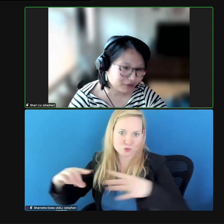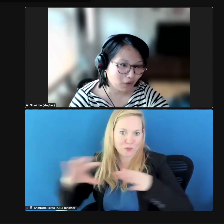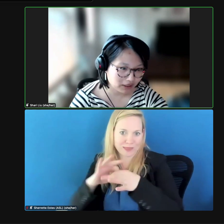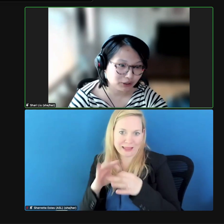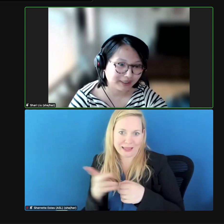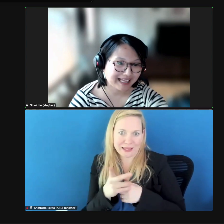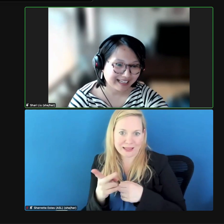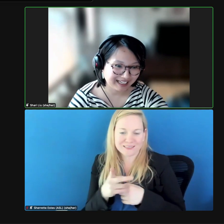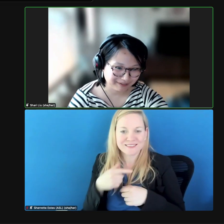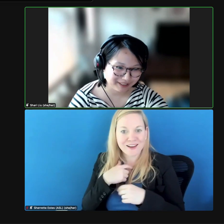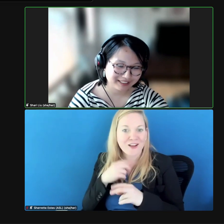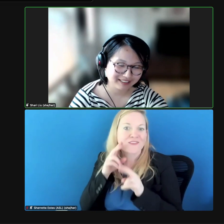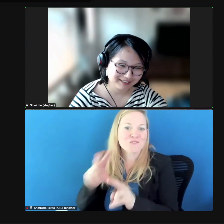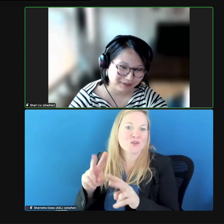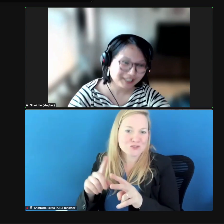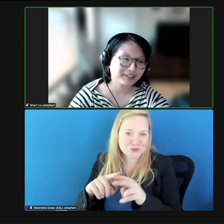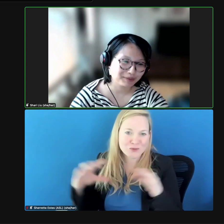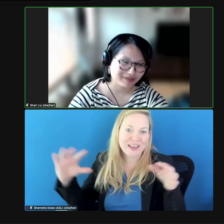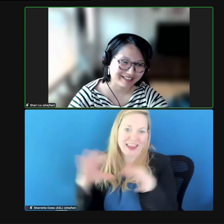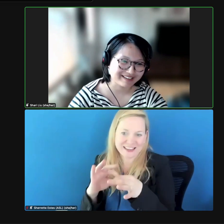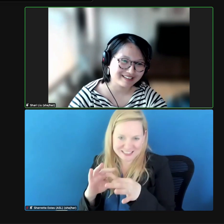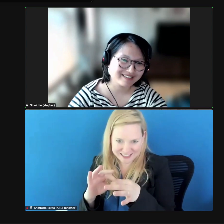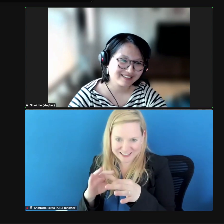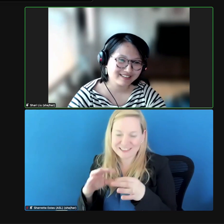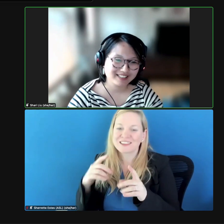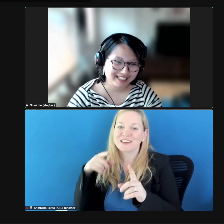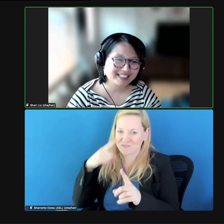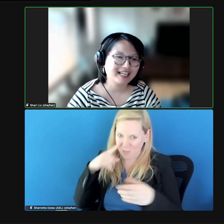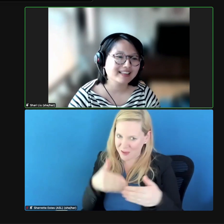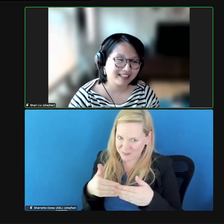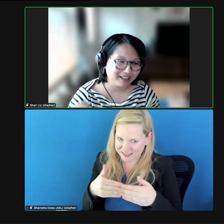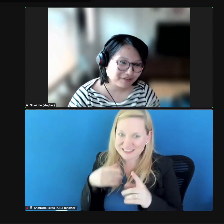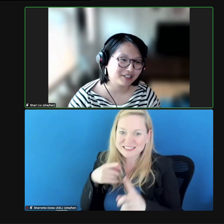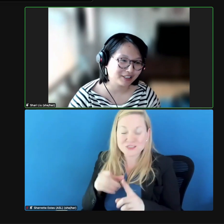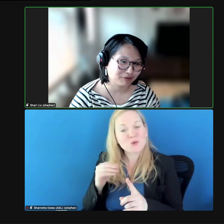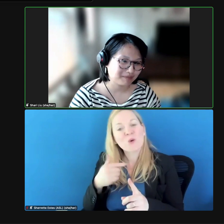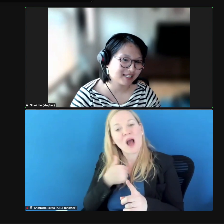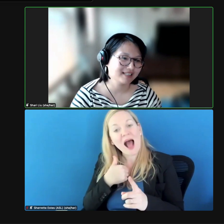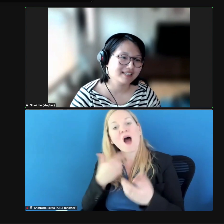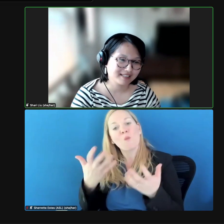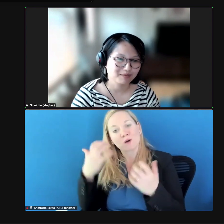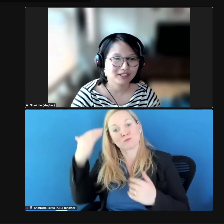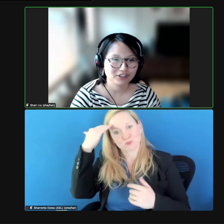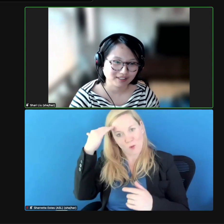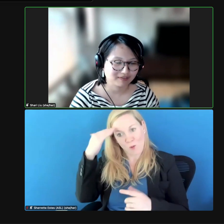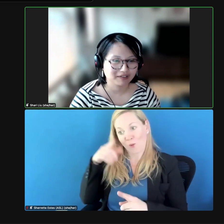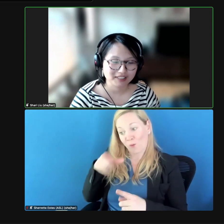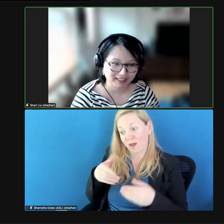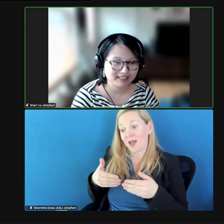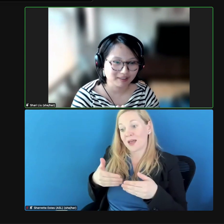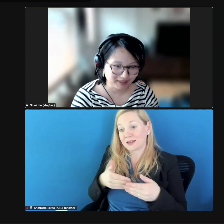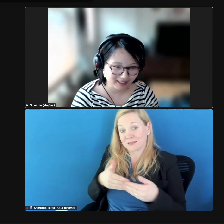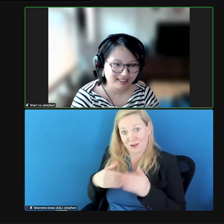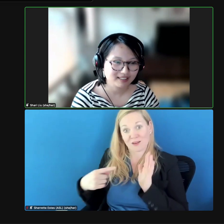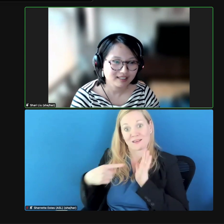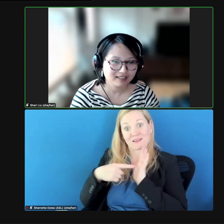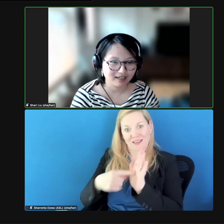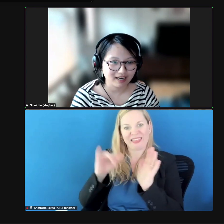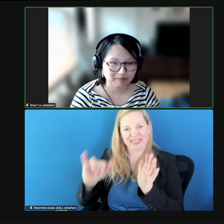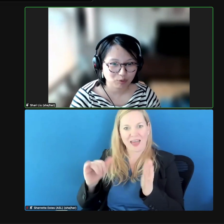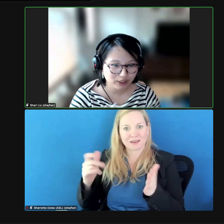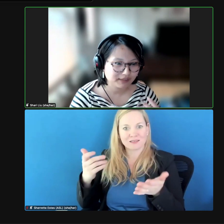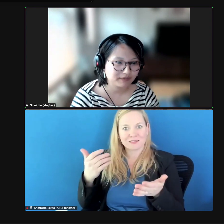And I look forward to doing that kind of work. So eventually we want to know, to the extent that infants also represent these dimensions of novelty in the